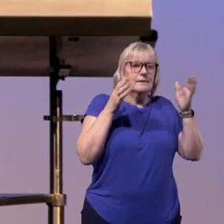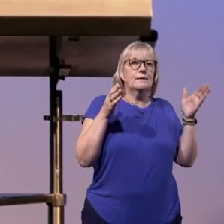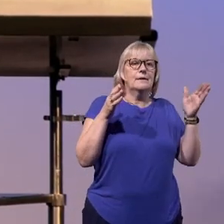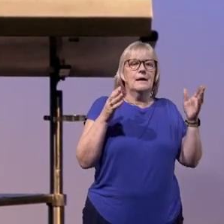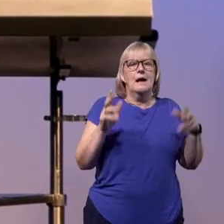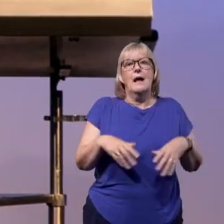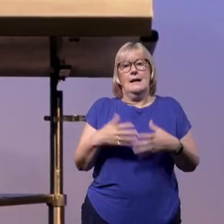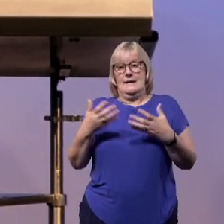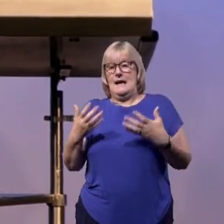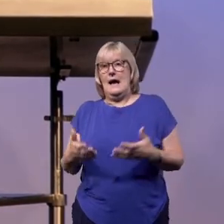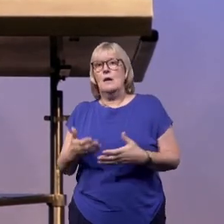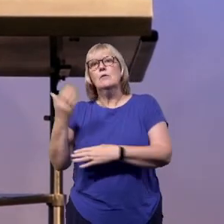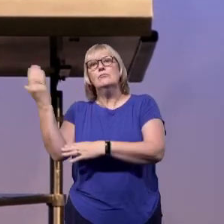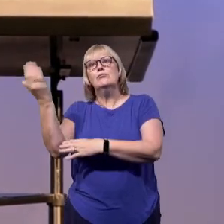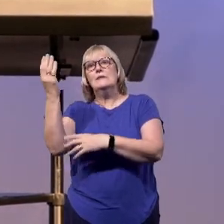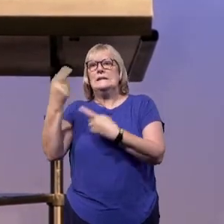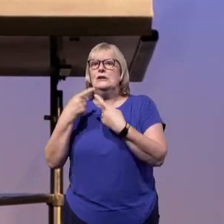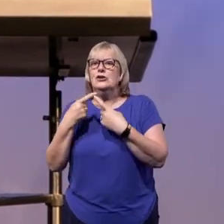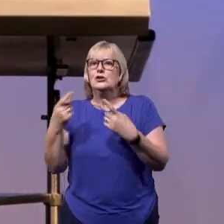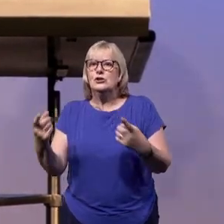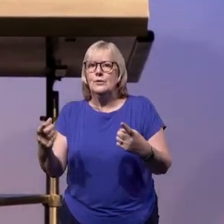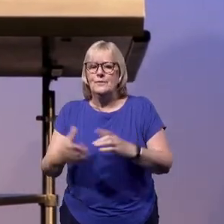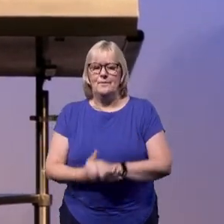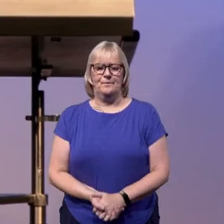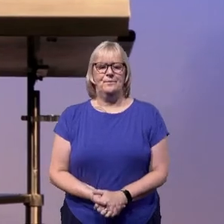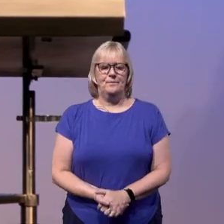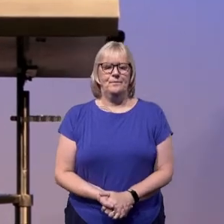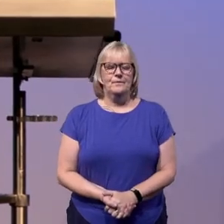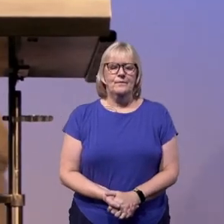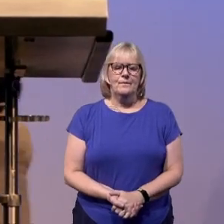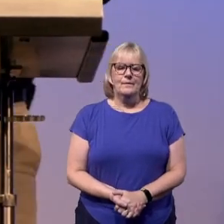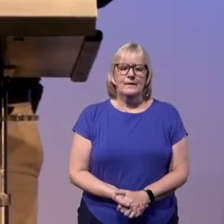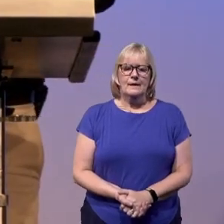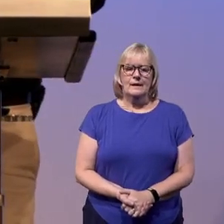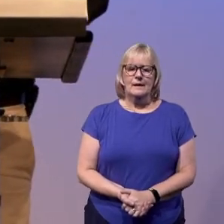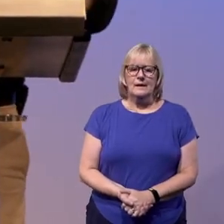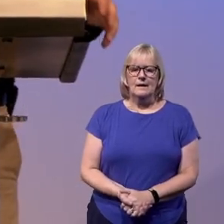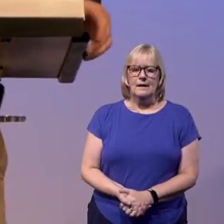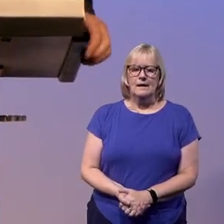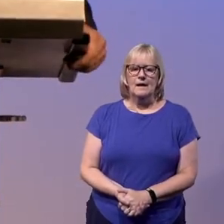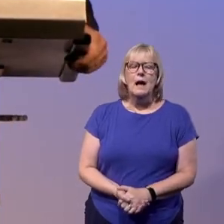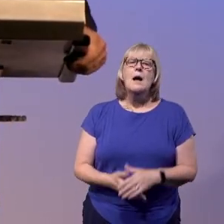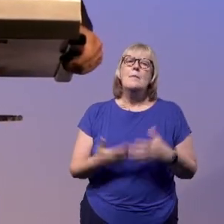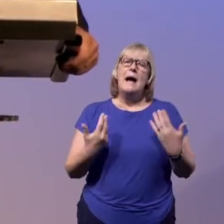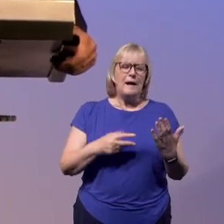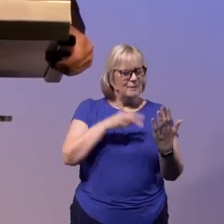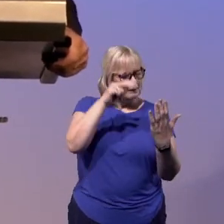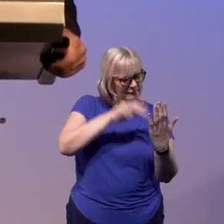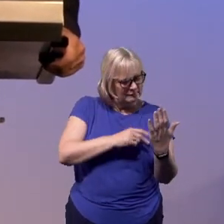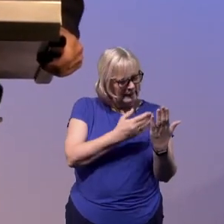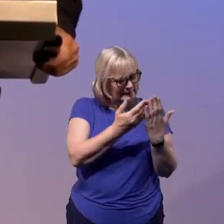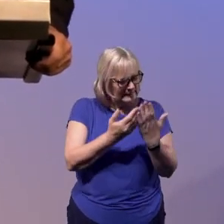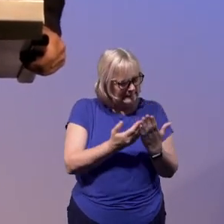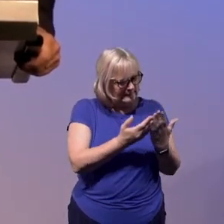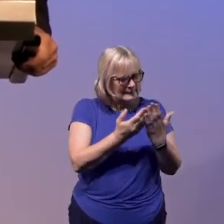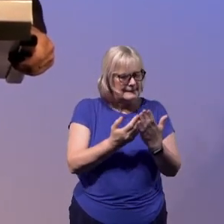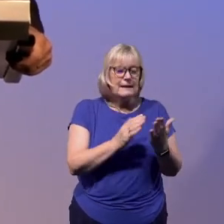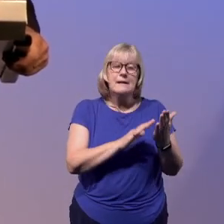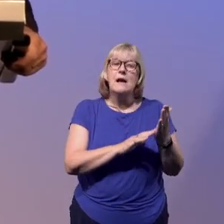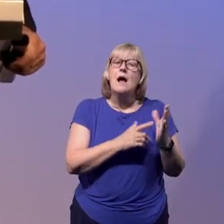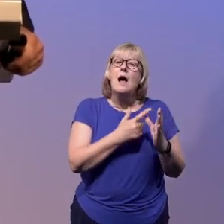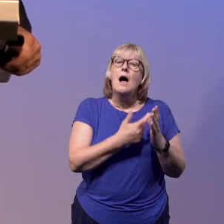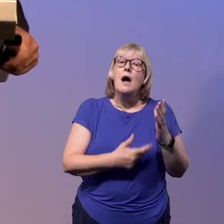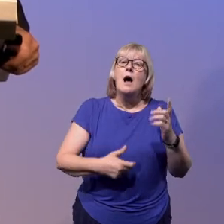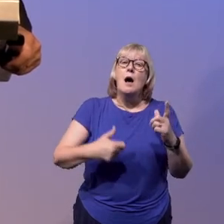Christ. And so that's how I first used Mark's gospel. But as I spent time in Mark's gospel, I came to discover that it's not just